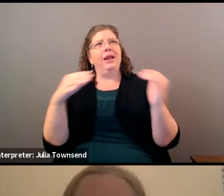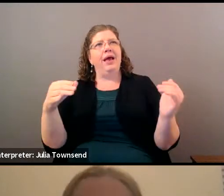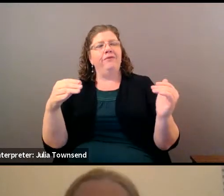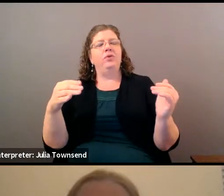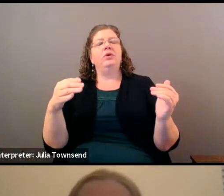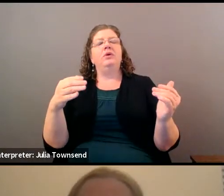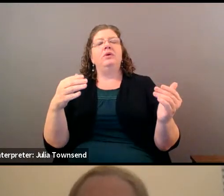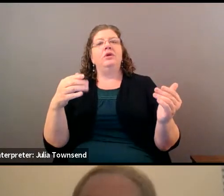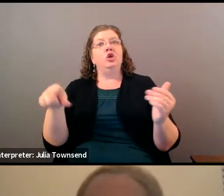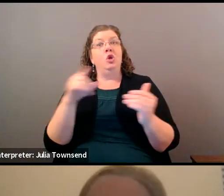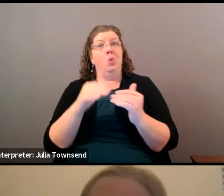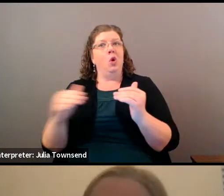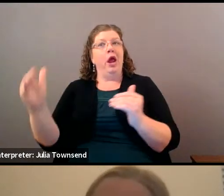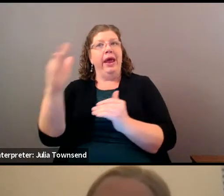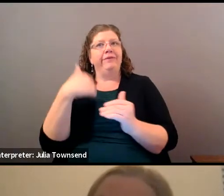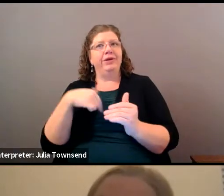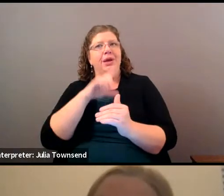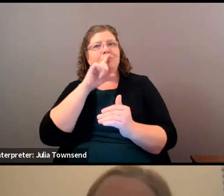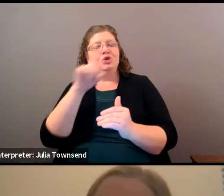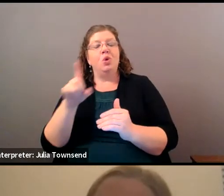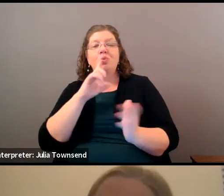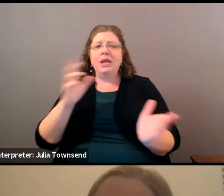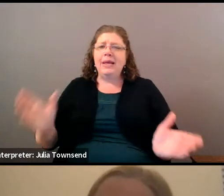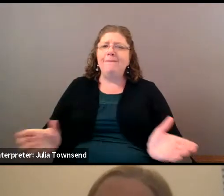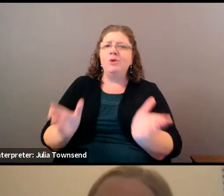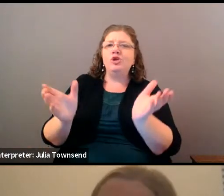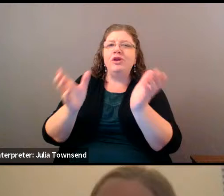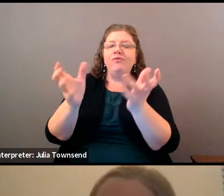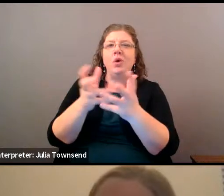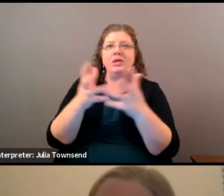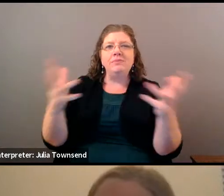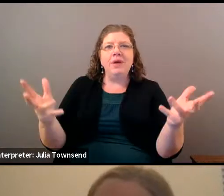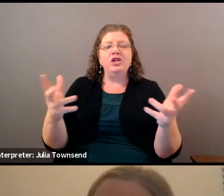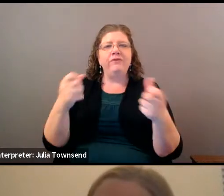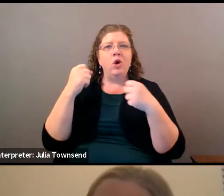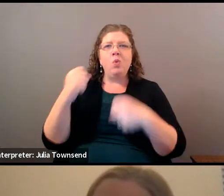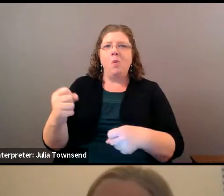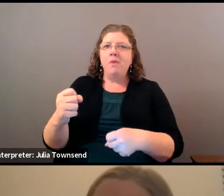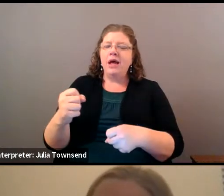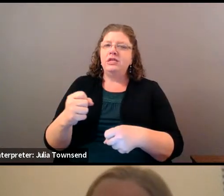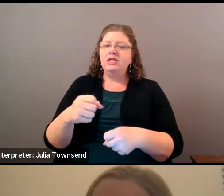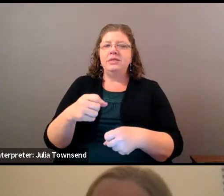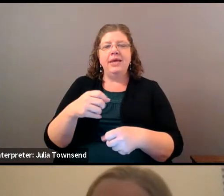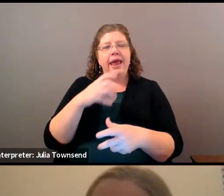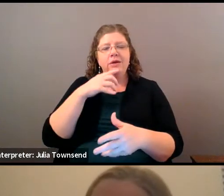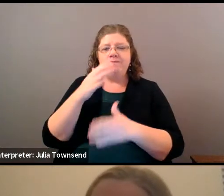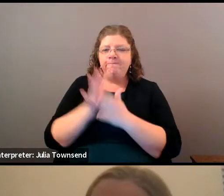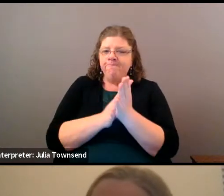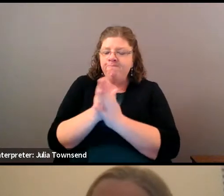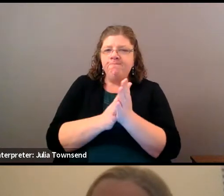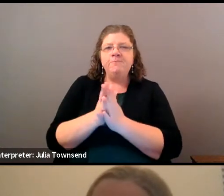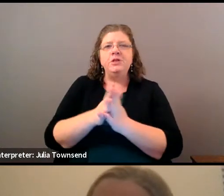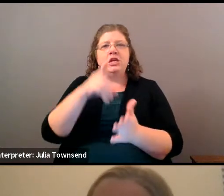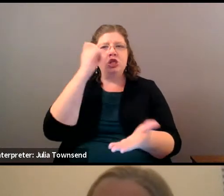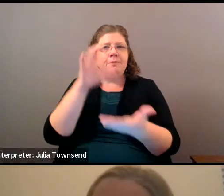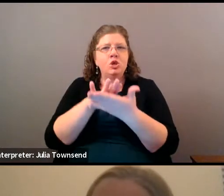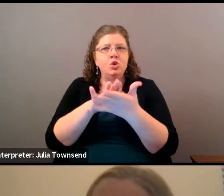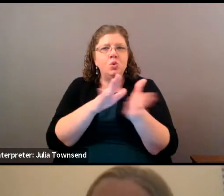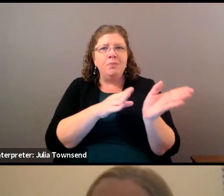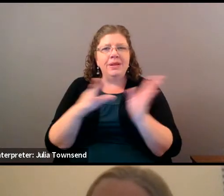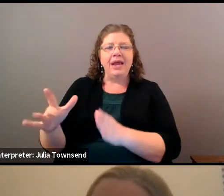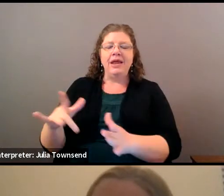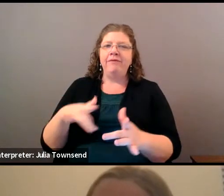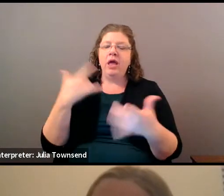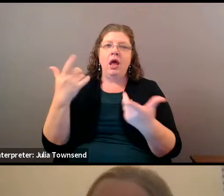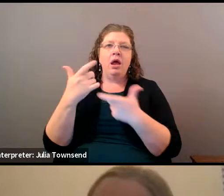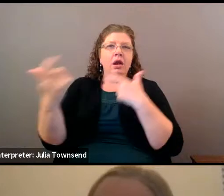way ahead of us, really pushing for as much of a robust and rigorous summer school plan. And it felt so daunting because